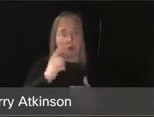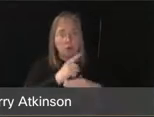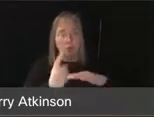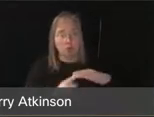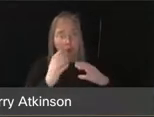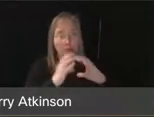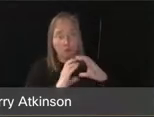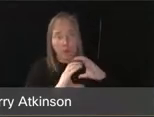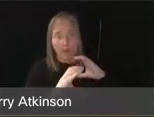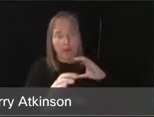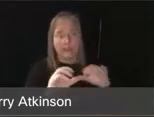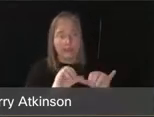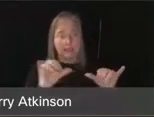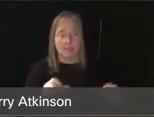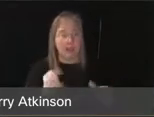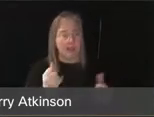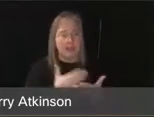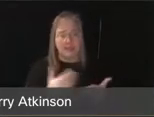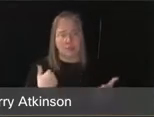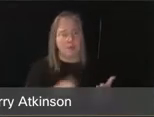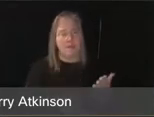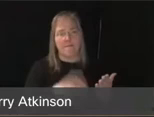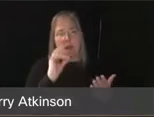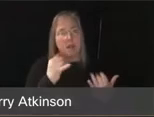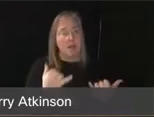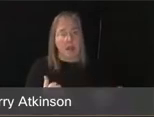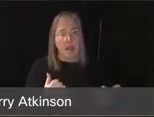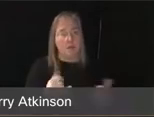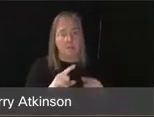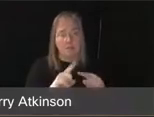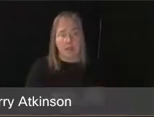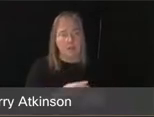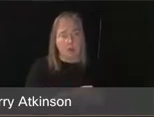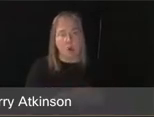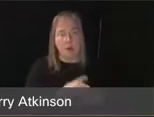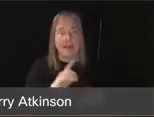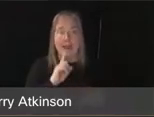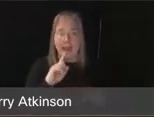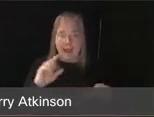are finding now is based on